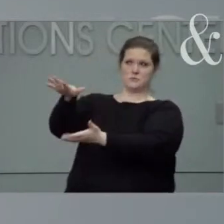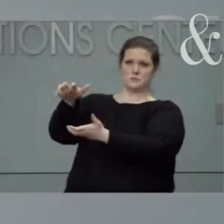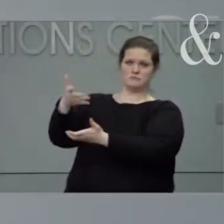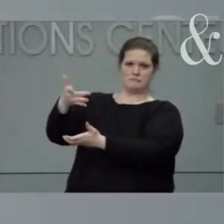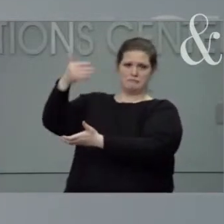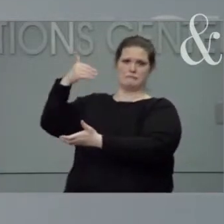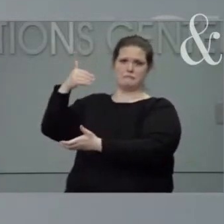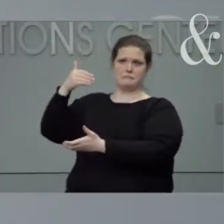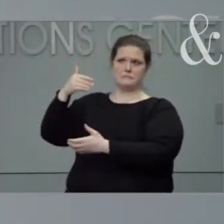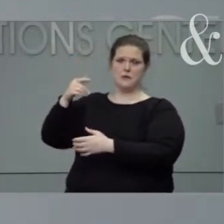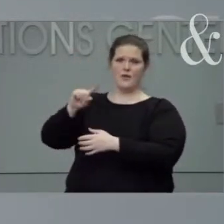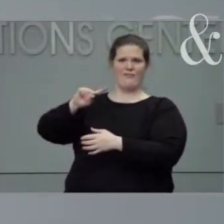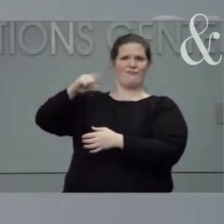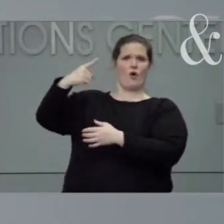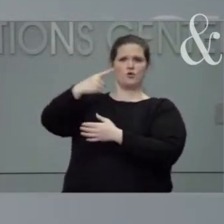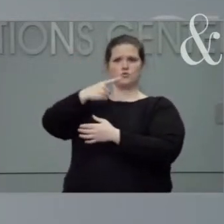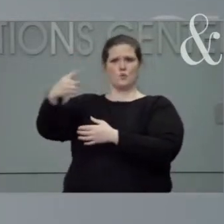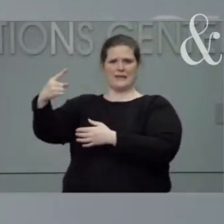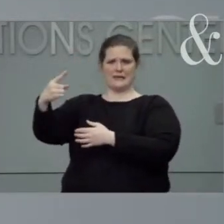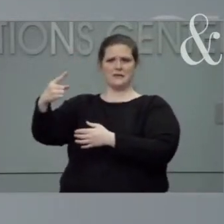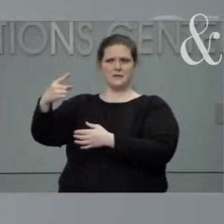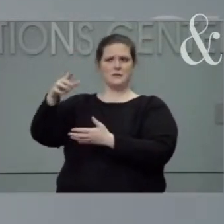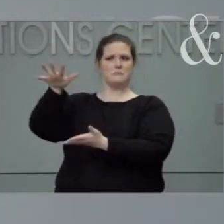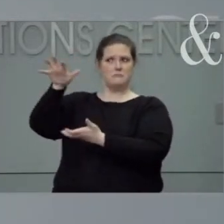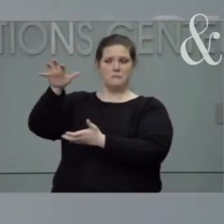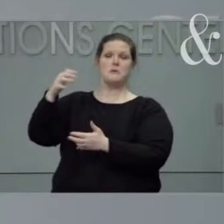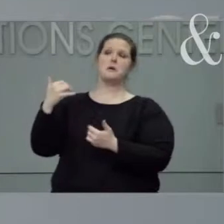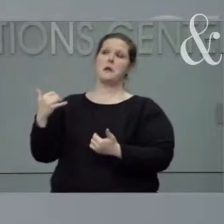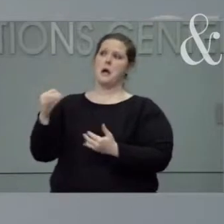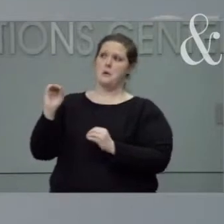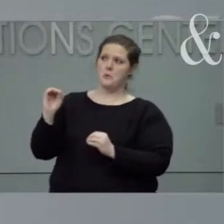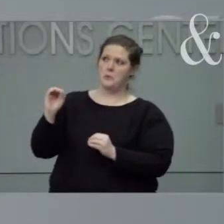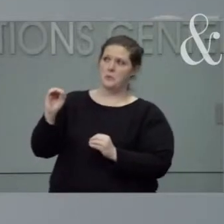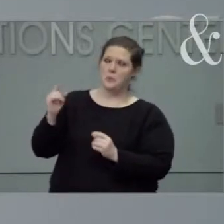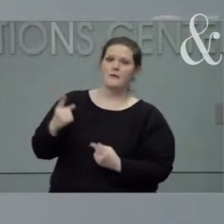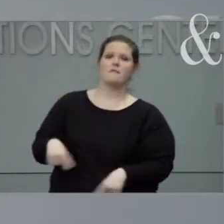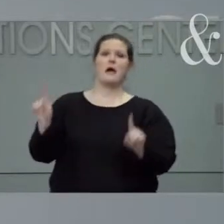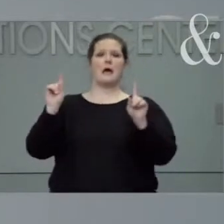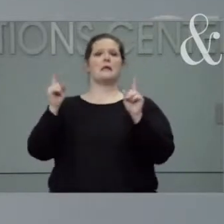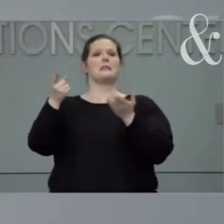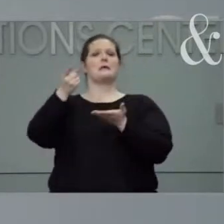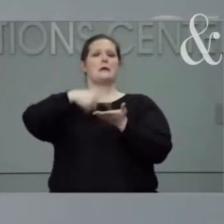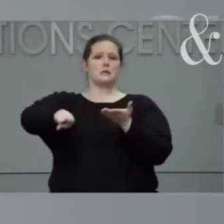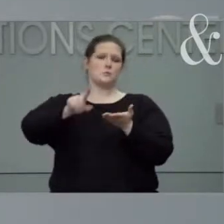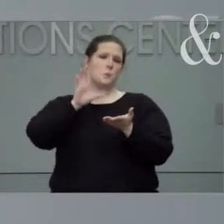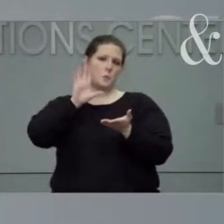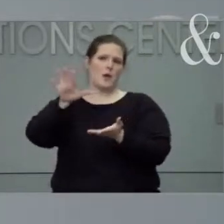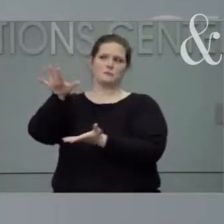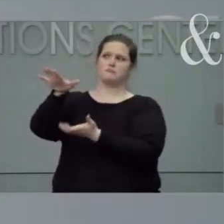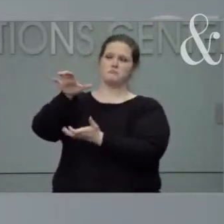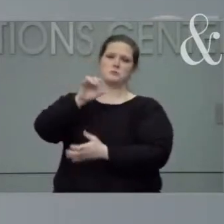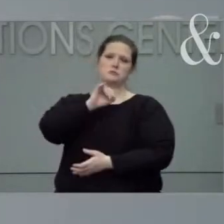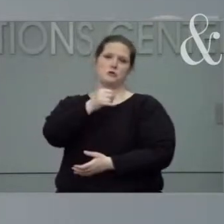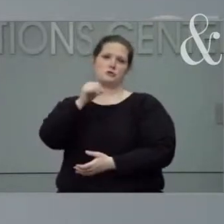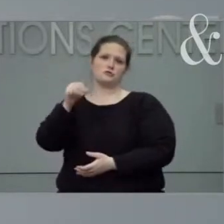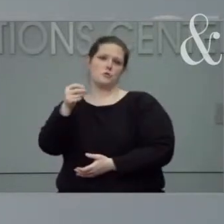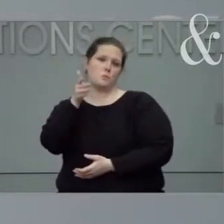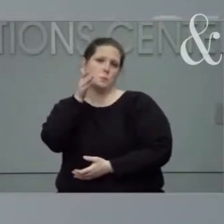back the first week it was authorized, and now we expect more to come to our state next week. Thank you.